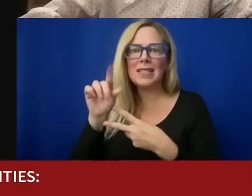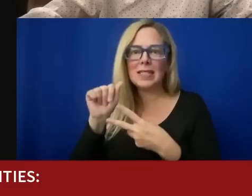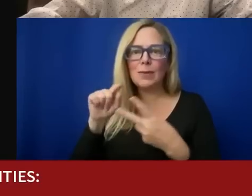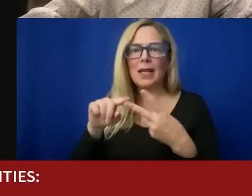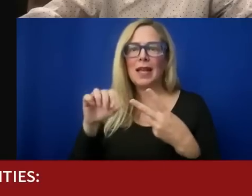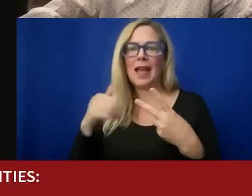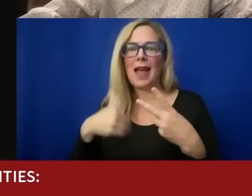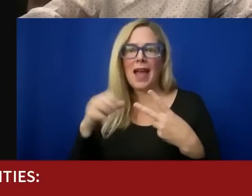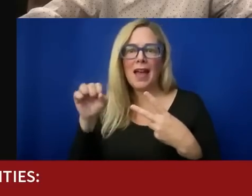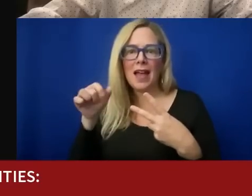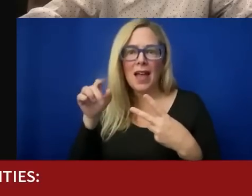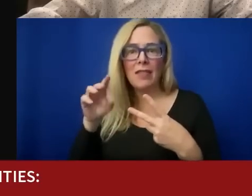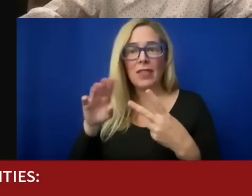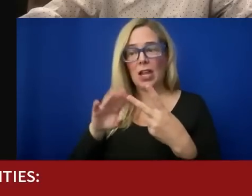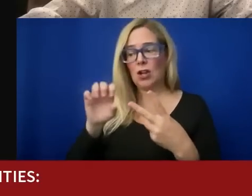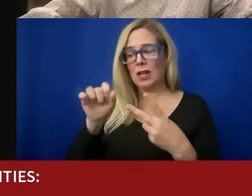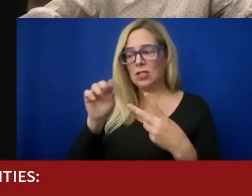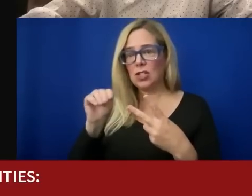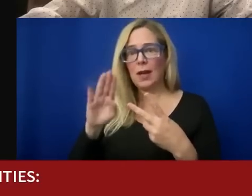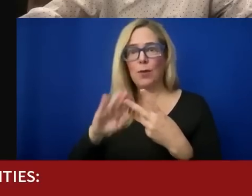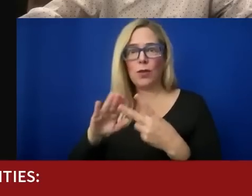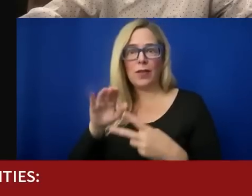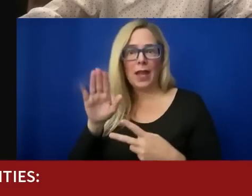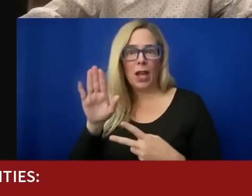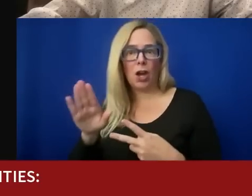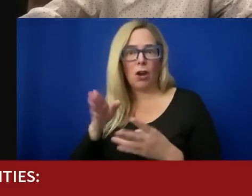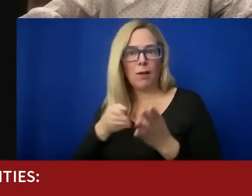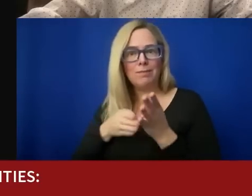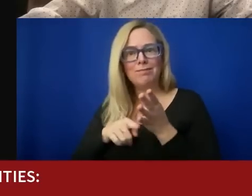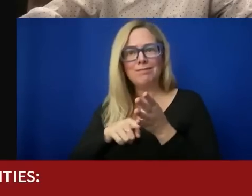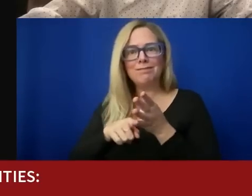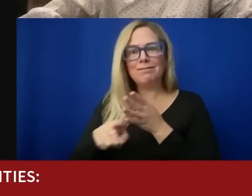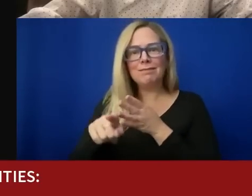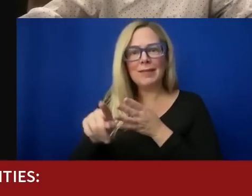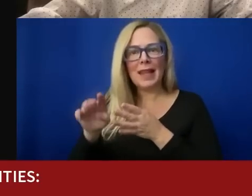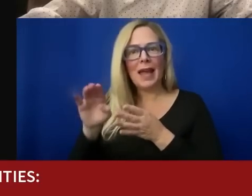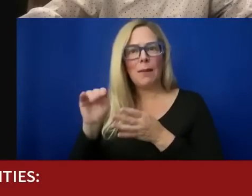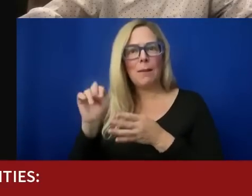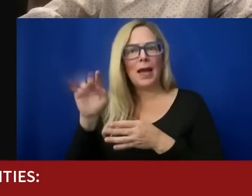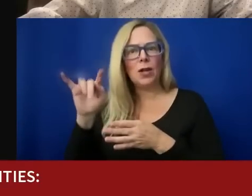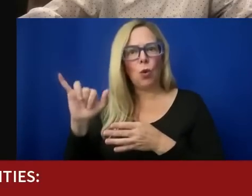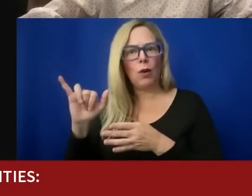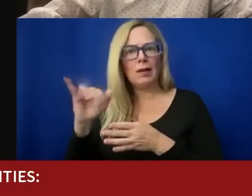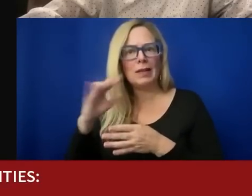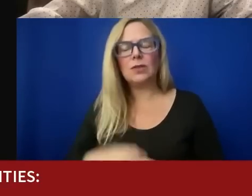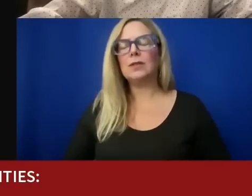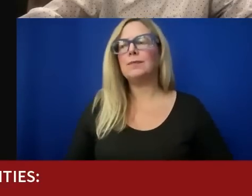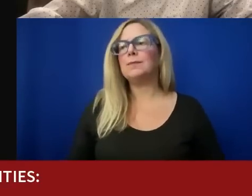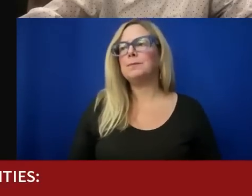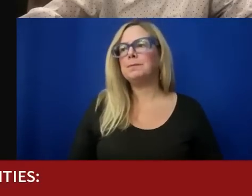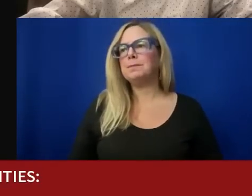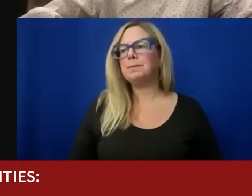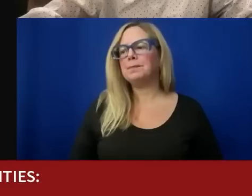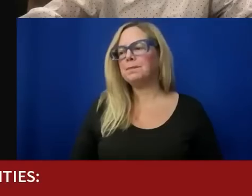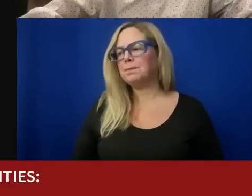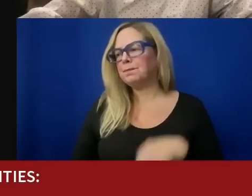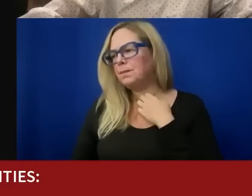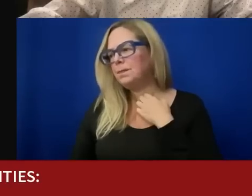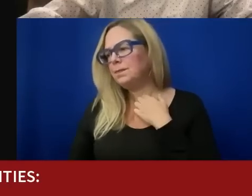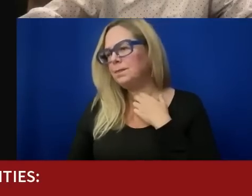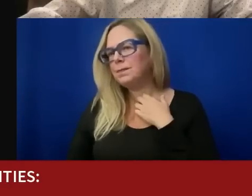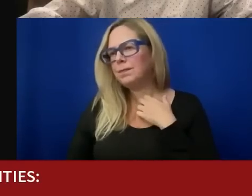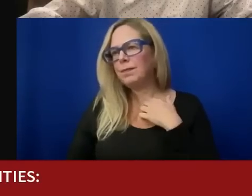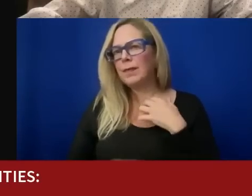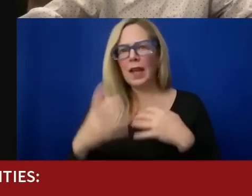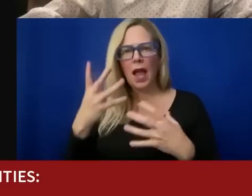identity status. And with that, I want to kind of share some policy implications from our paper and where we want folks to think